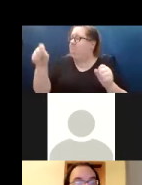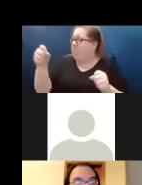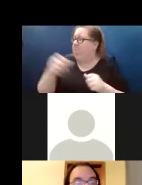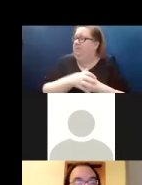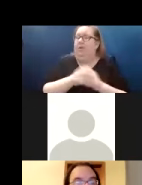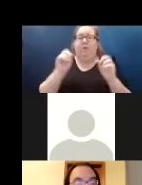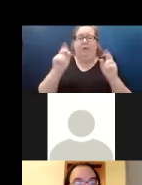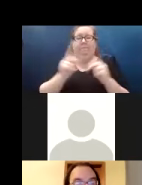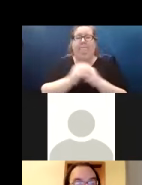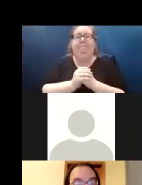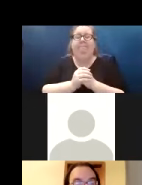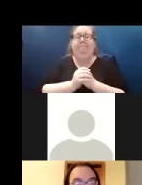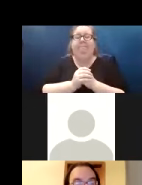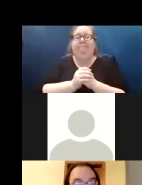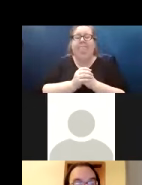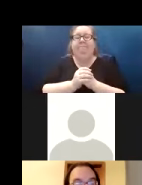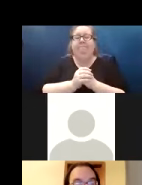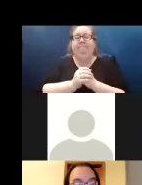so on